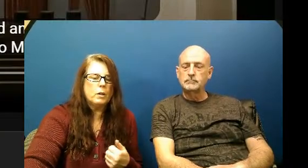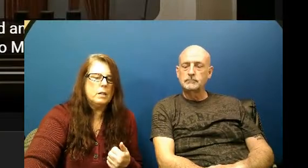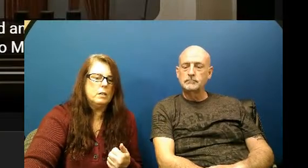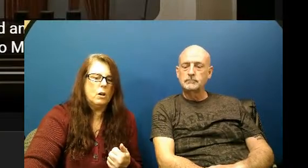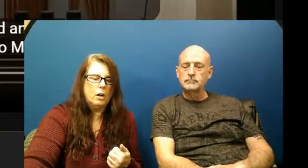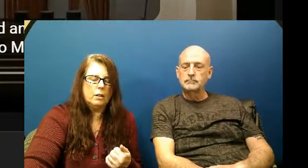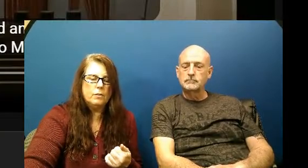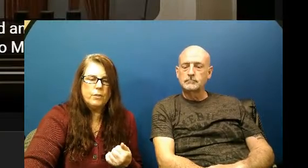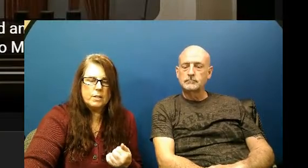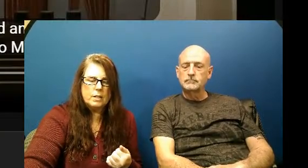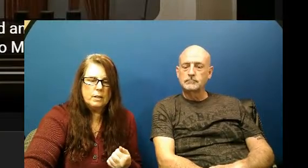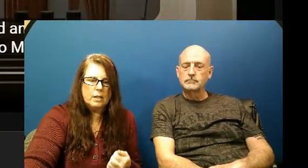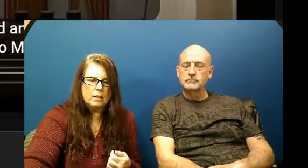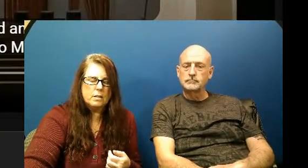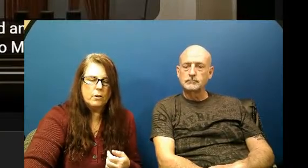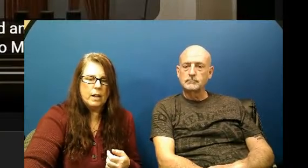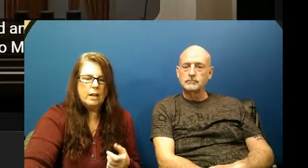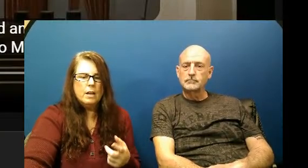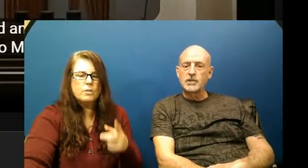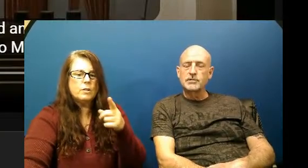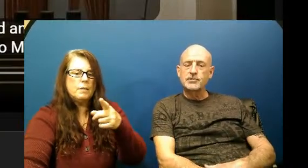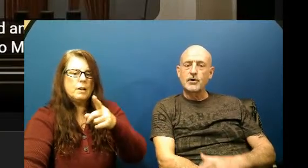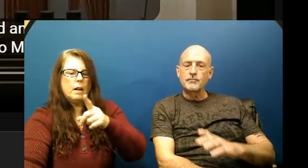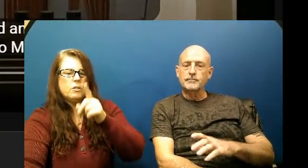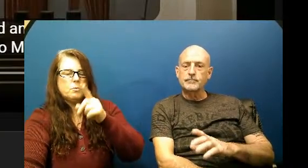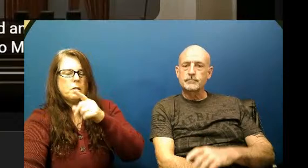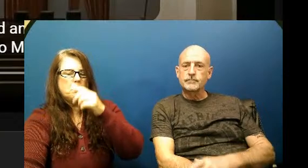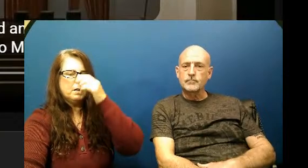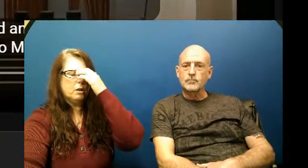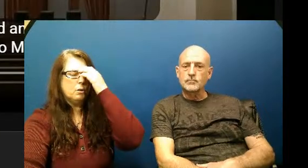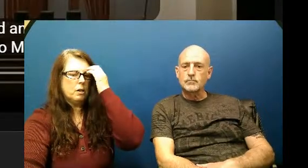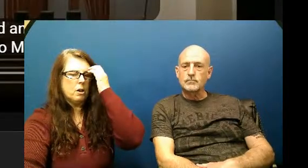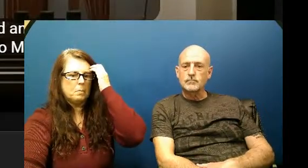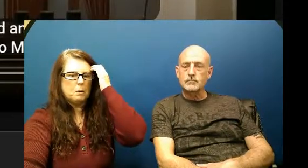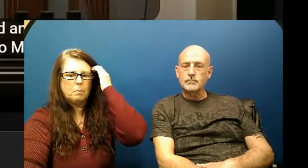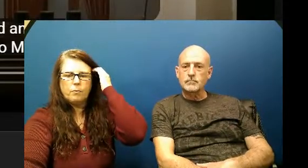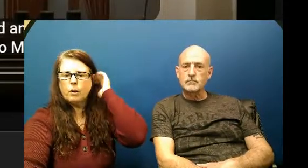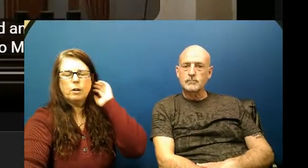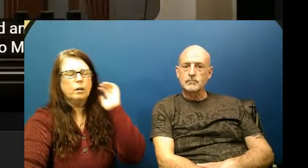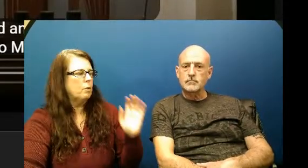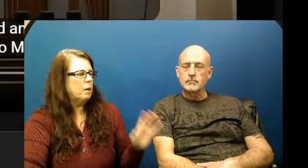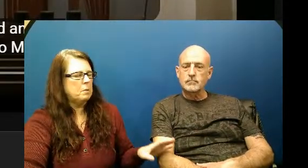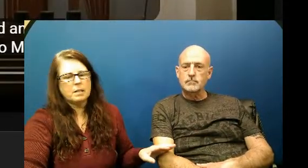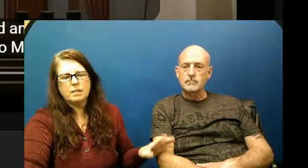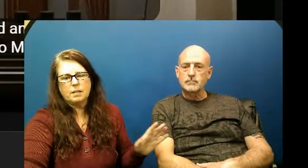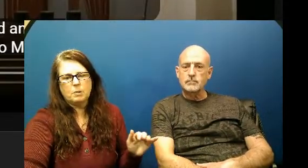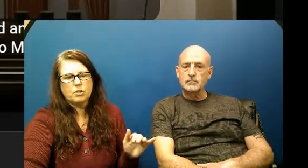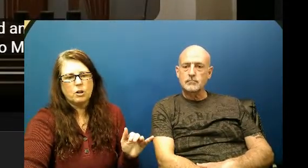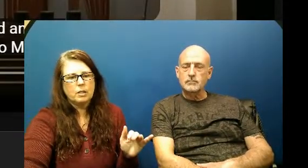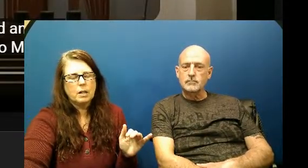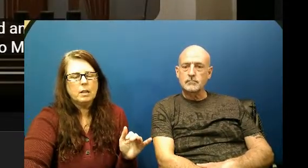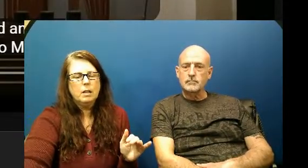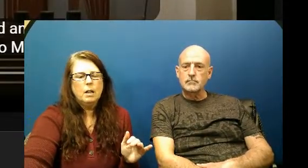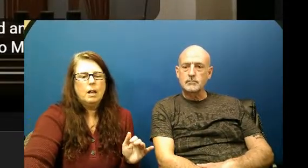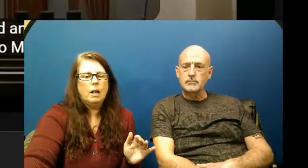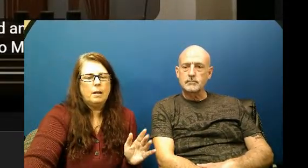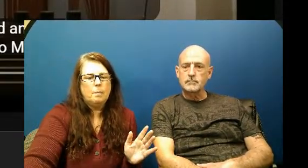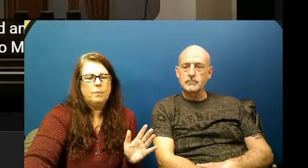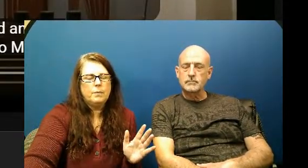people working on fixing things. Okay. So David, I just wanted to make a quick comment before Ron makes his, and then we start it